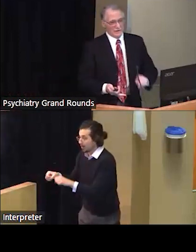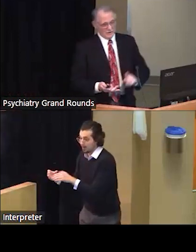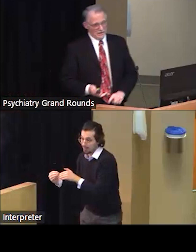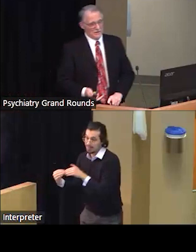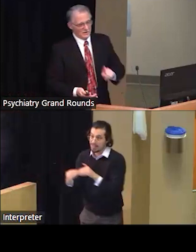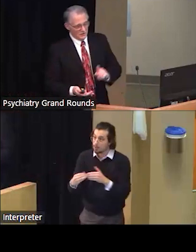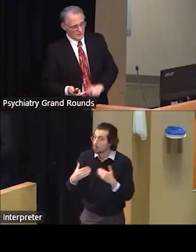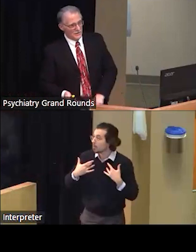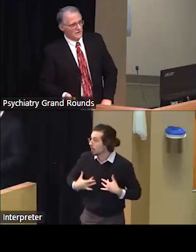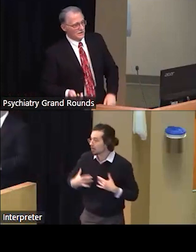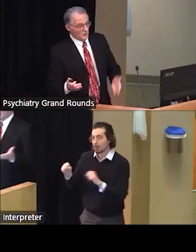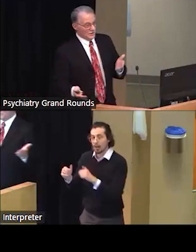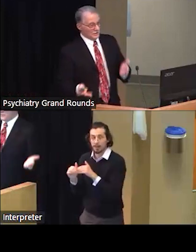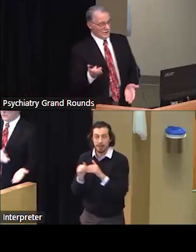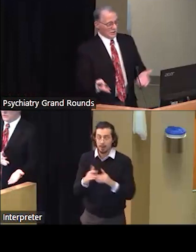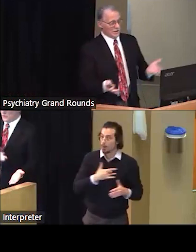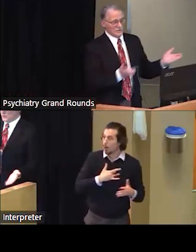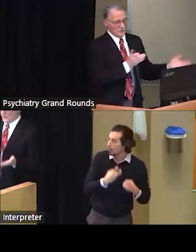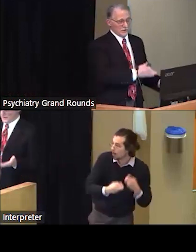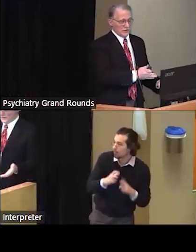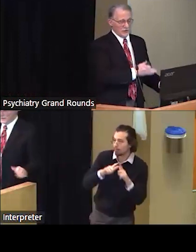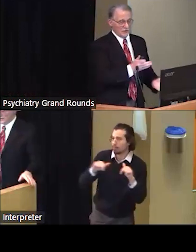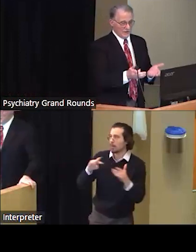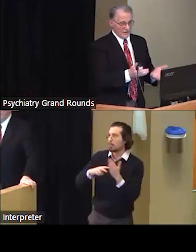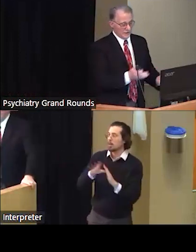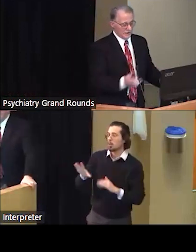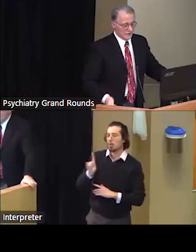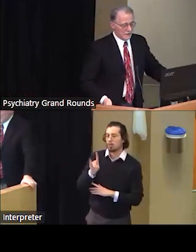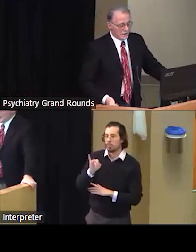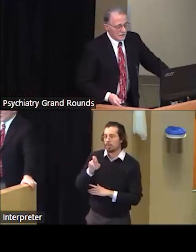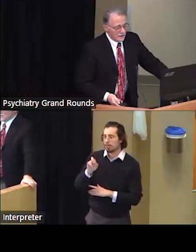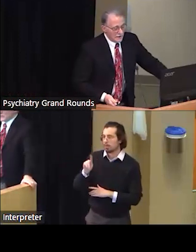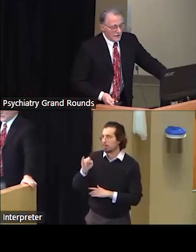congestive failure, could be depression, could be many things. So your differential comes from your controlled thinking.